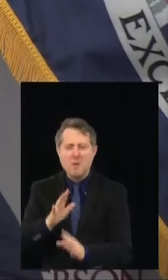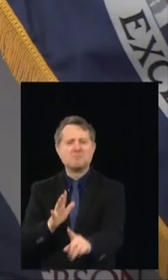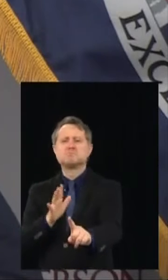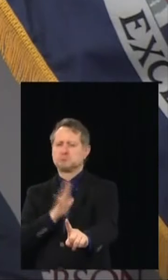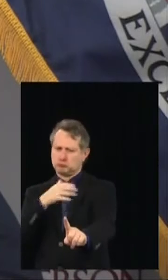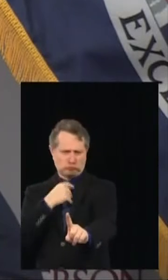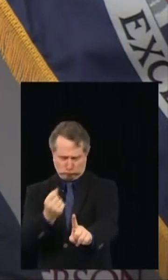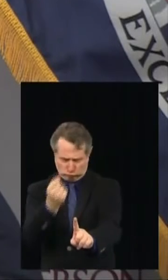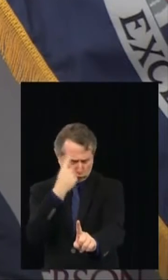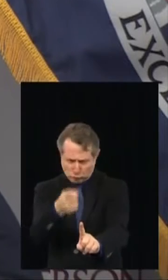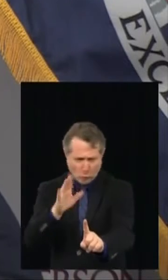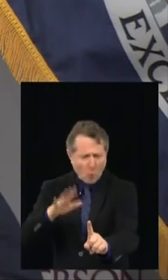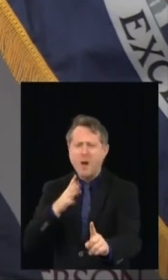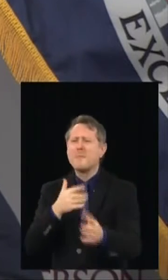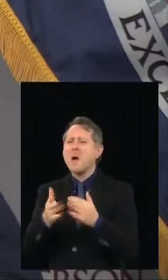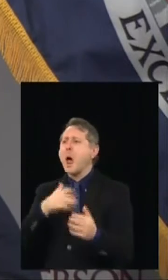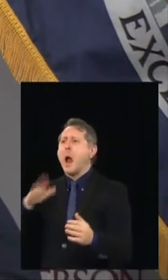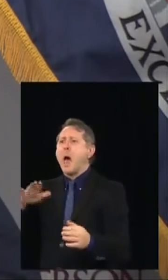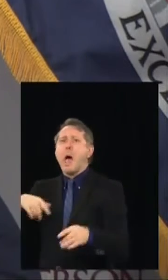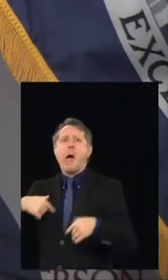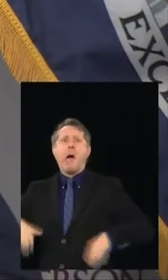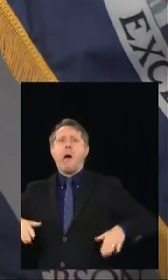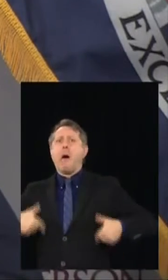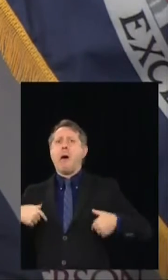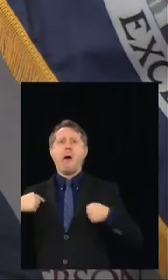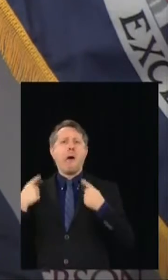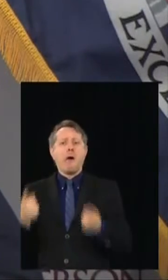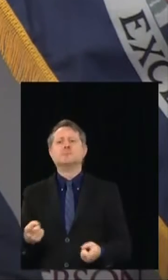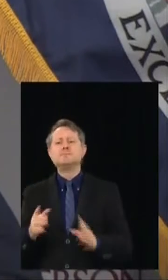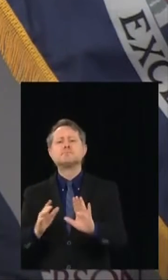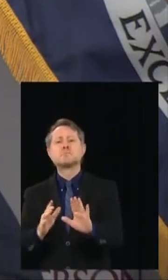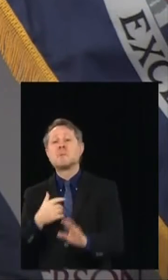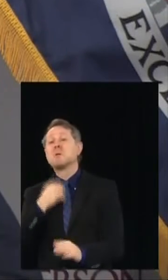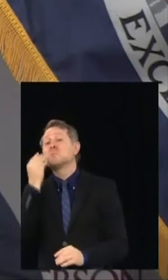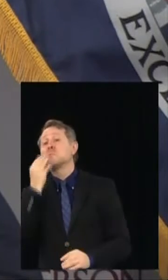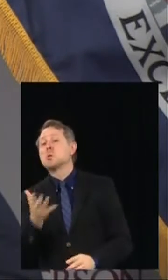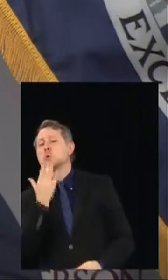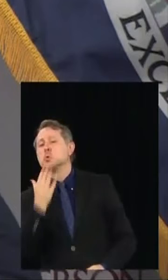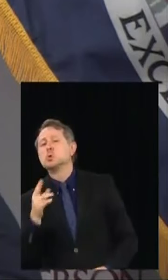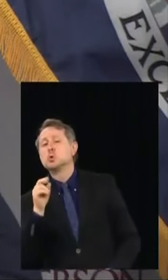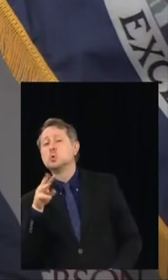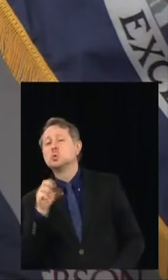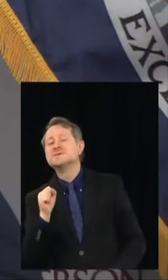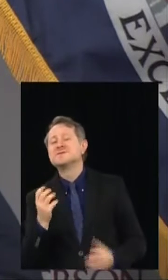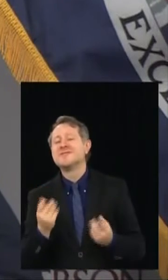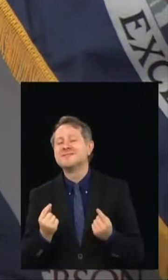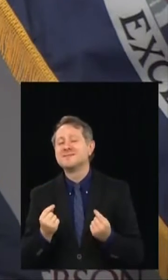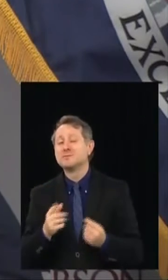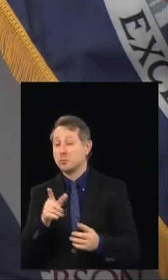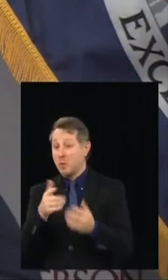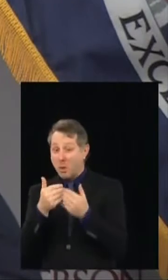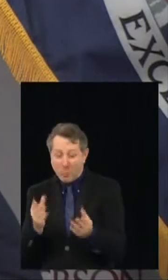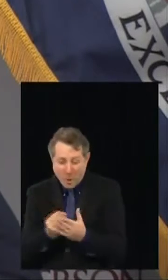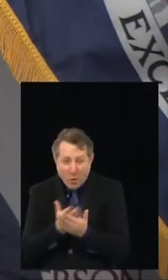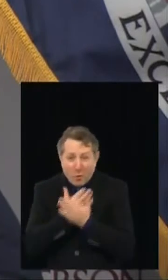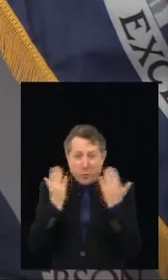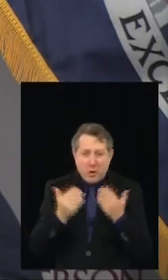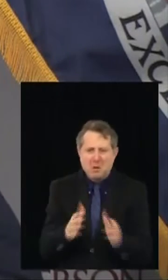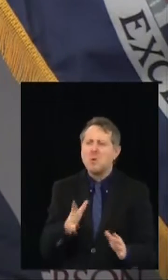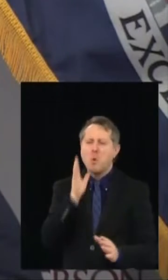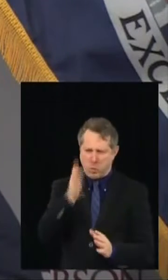is when you're not losing any money, because when you get your check, it'll be for the full amount,